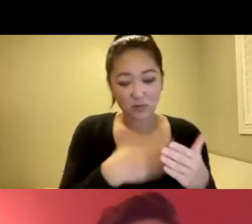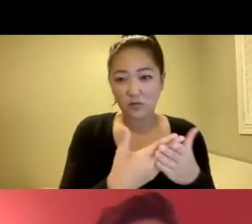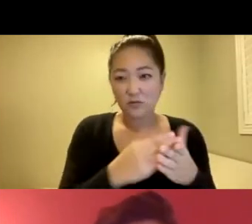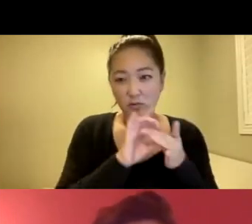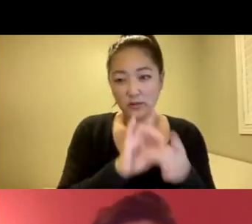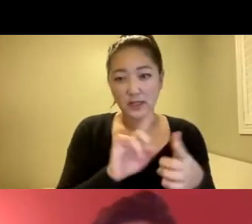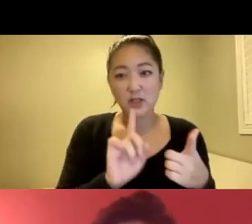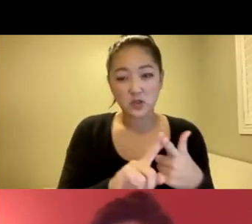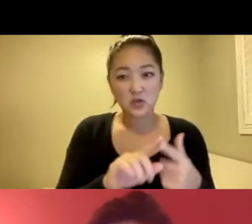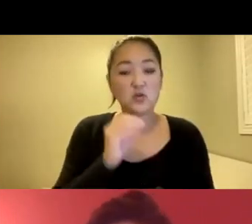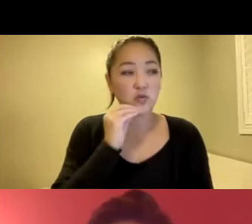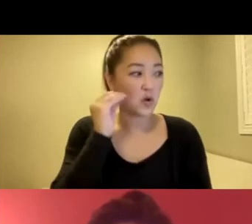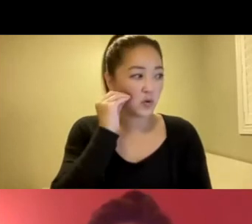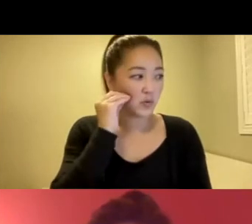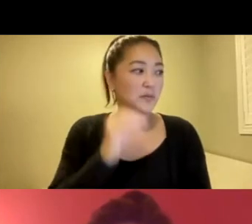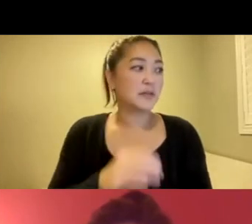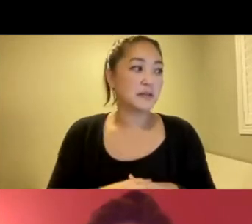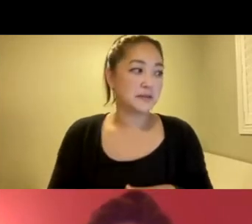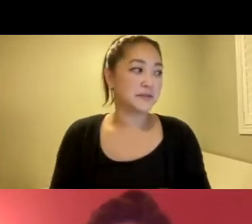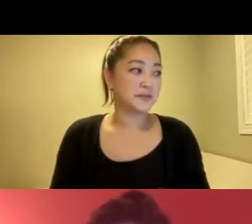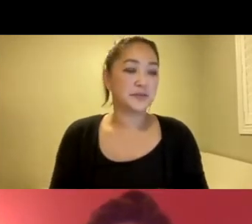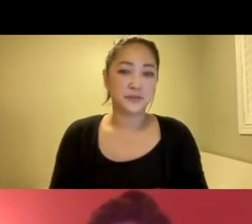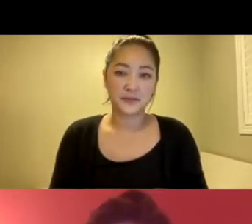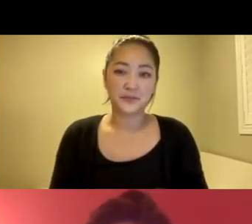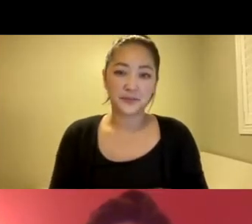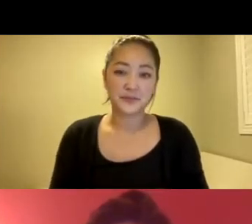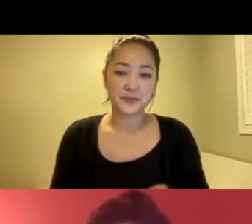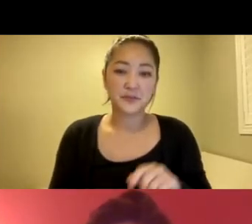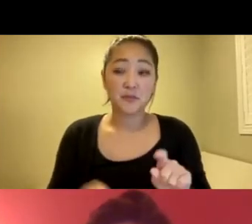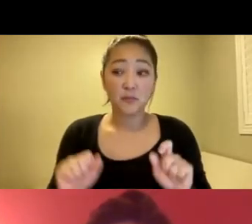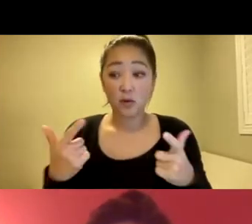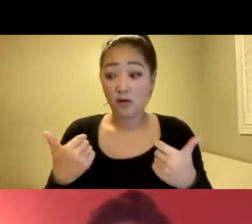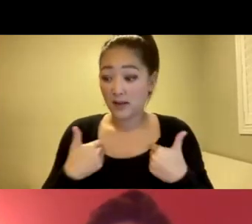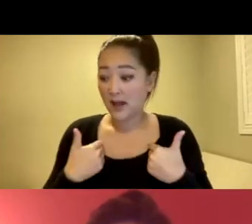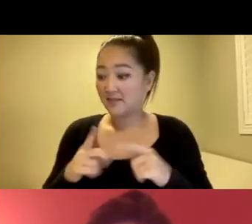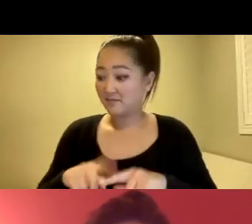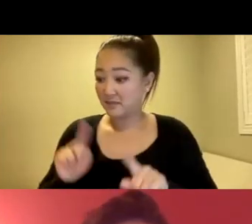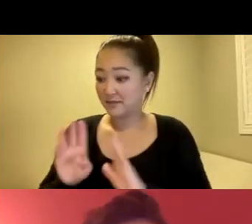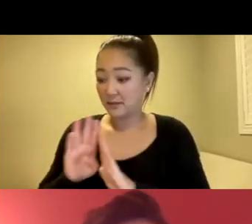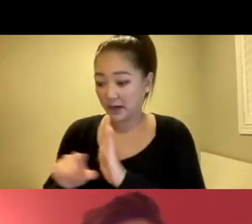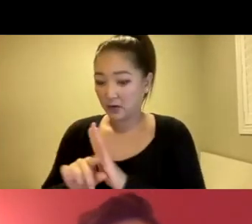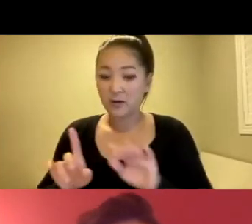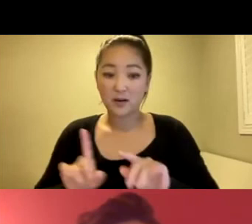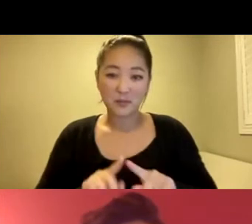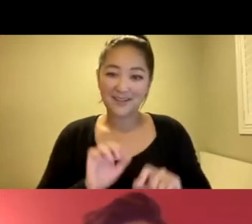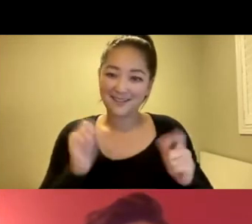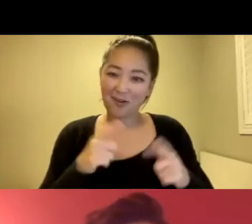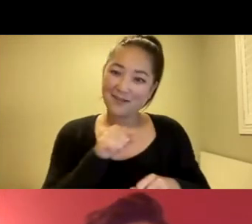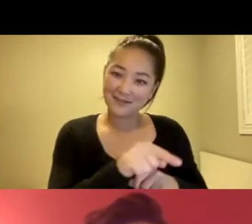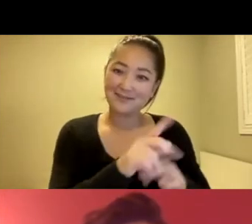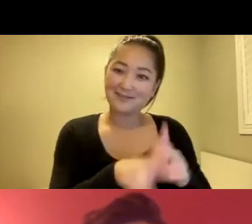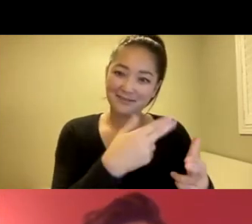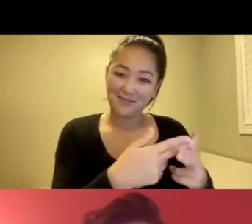you, they all have different backgrounds, but 16 Hudson is their home. And in season 3, they all get to go back to